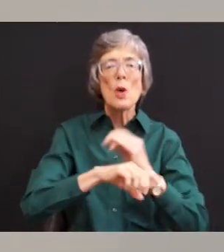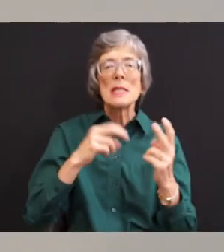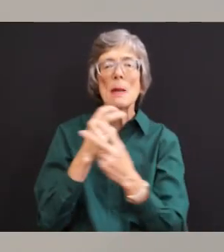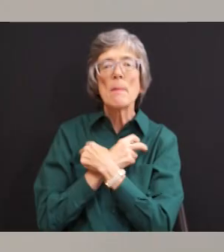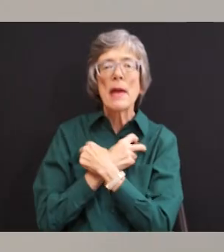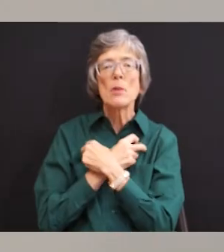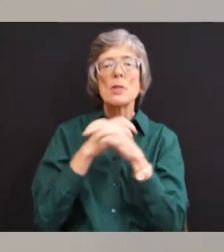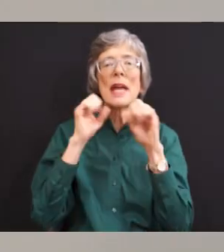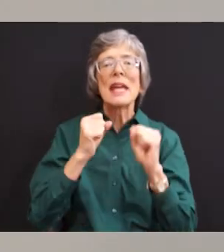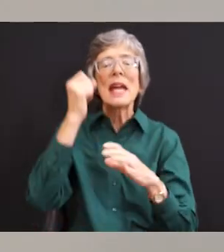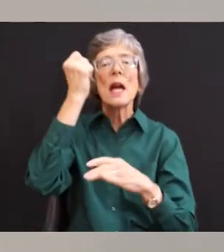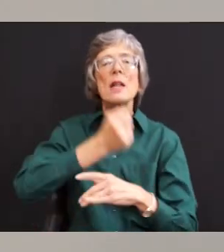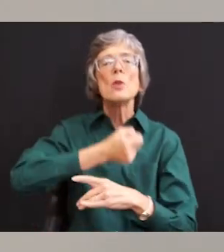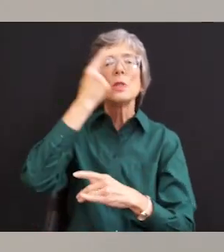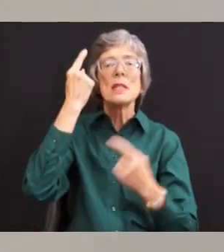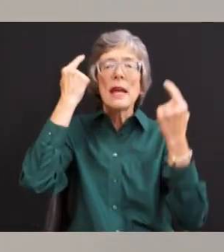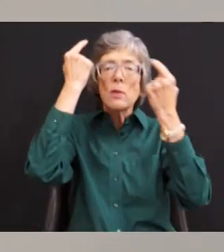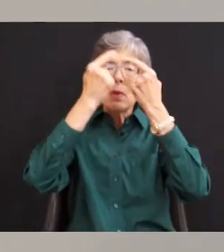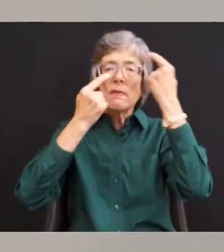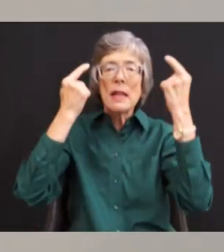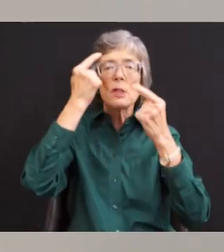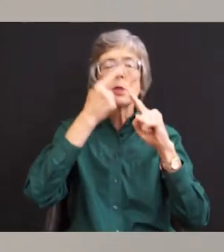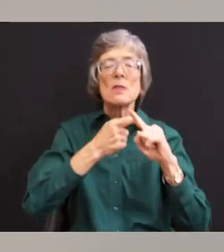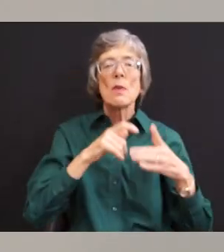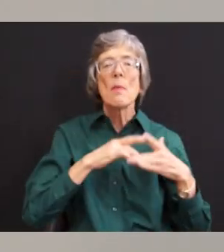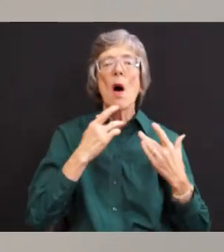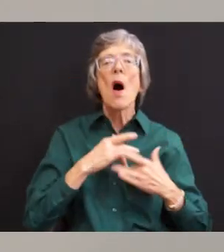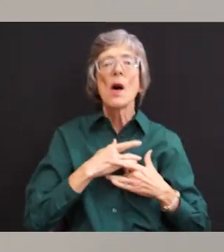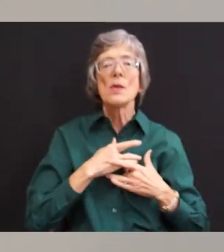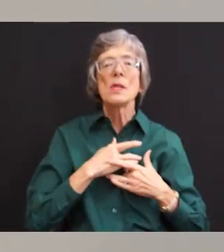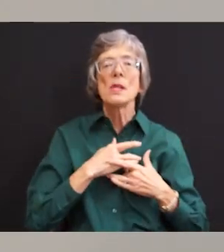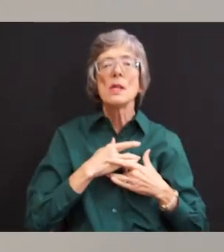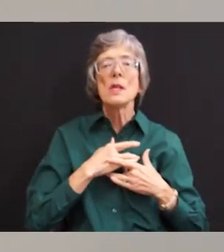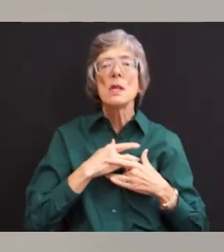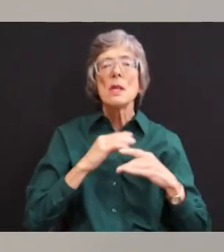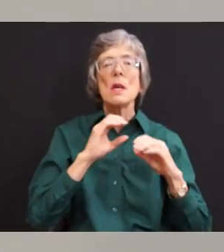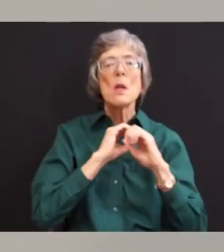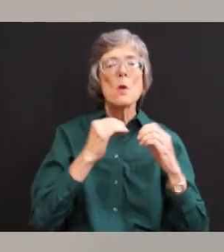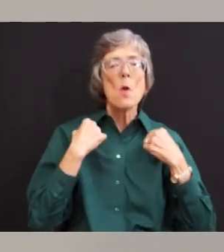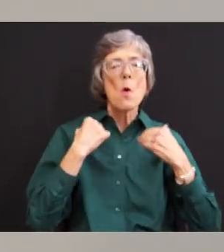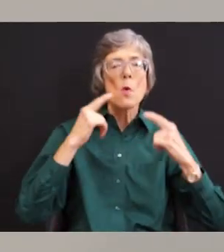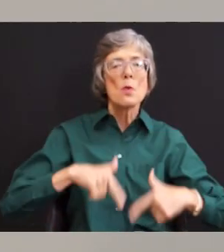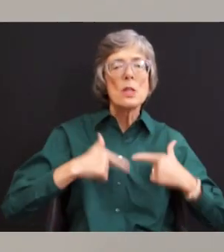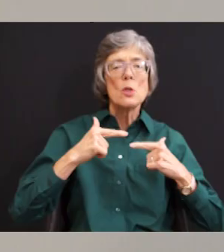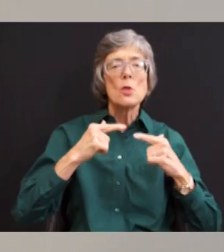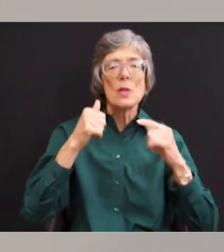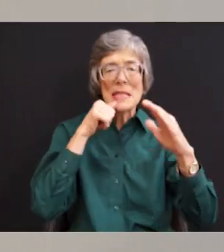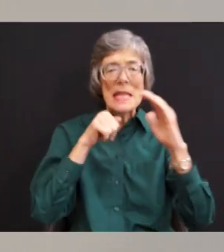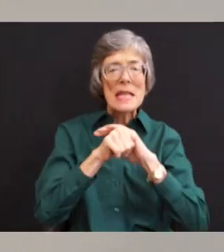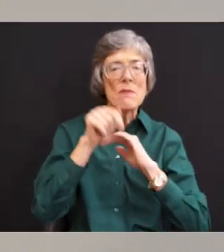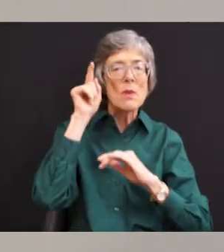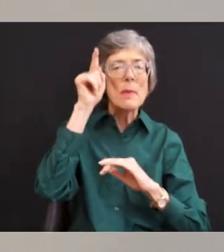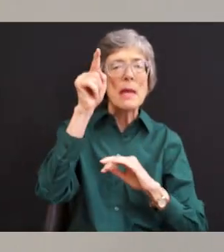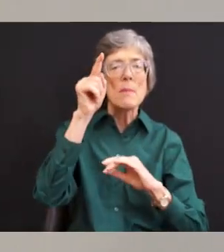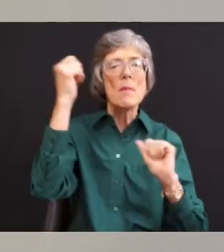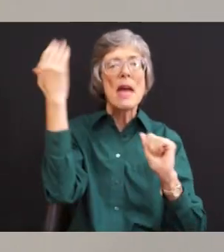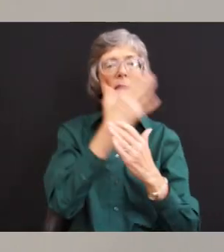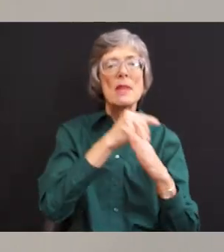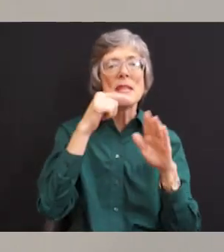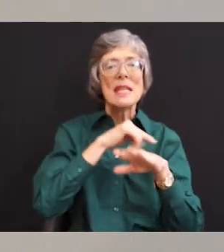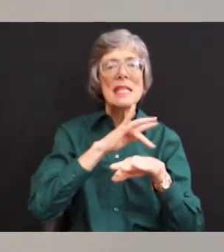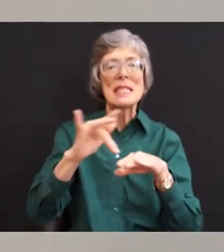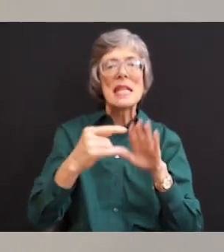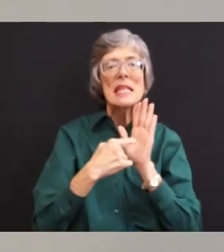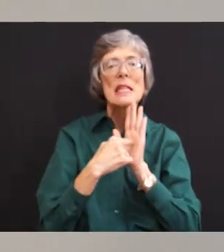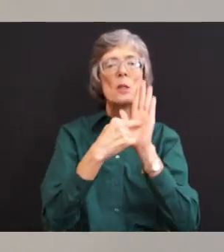discern reflections and thoughts of the heart. No creature is concealed from him, but everything is naked and